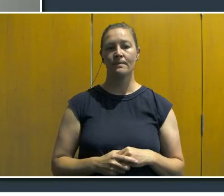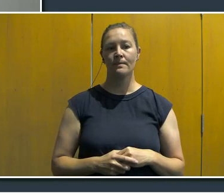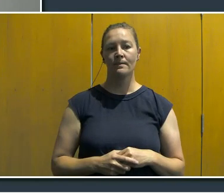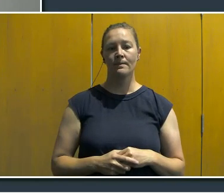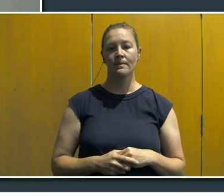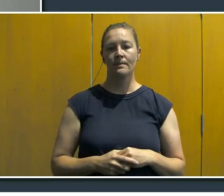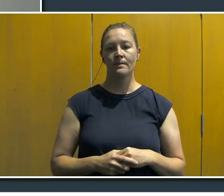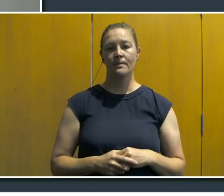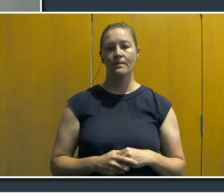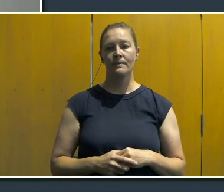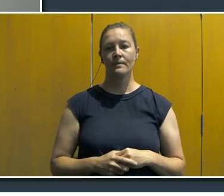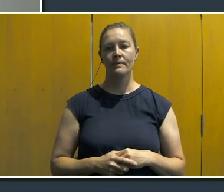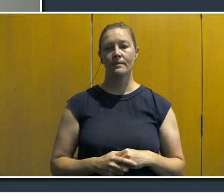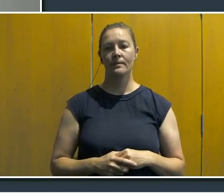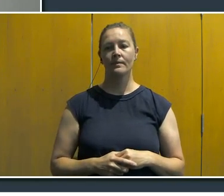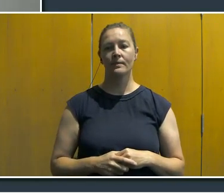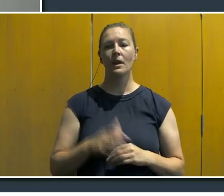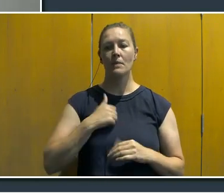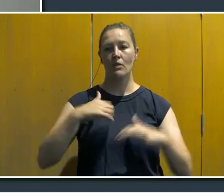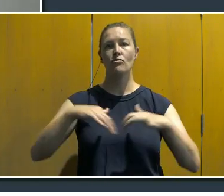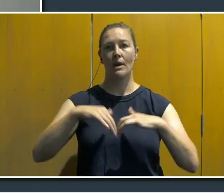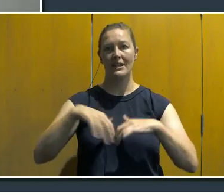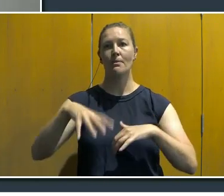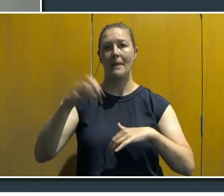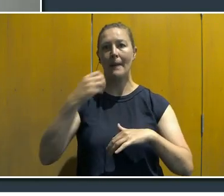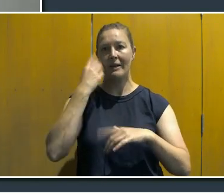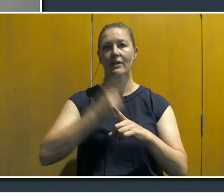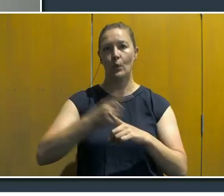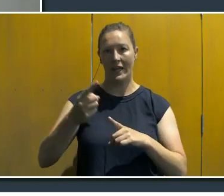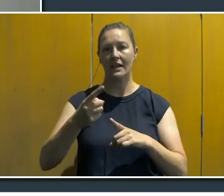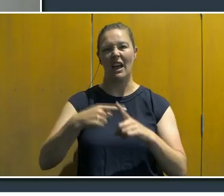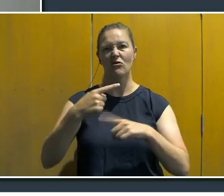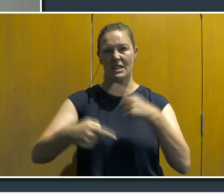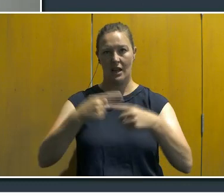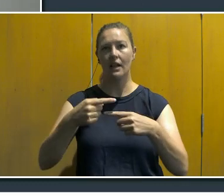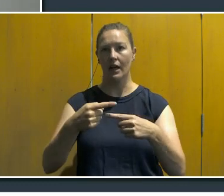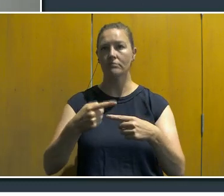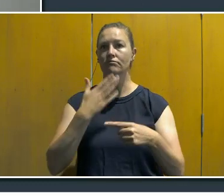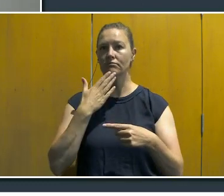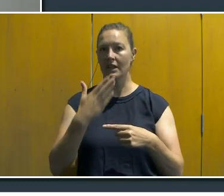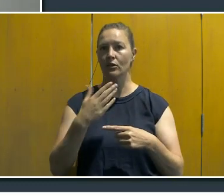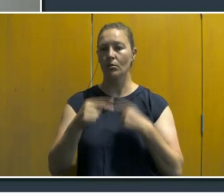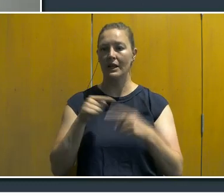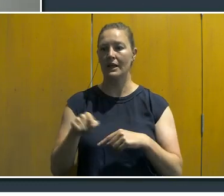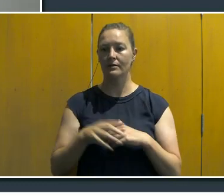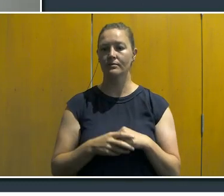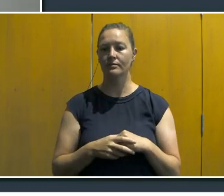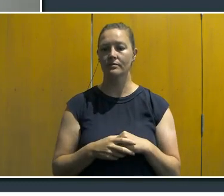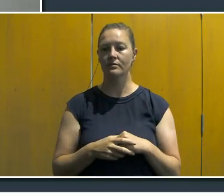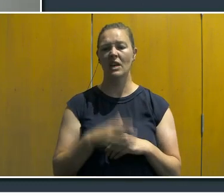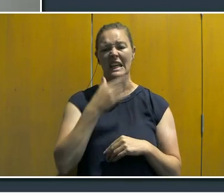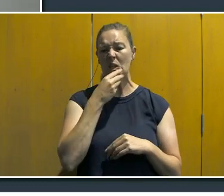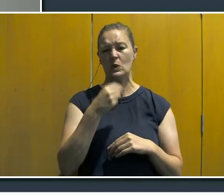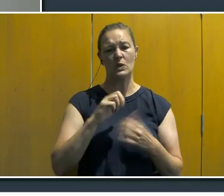I receive a weekly rubbish and recycling service, which I'm grateful for. I don't really use